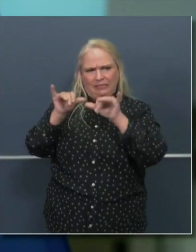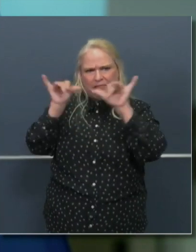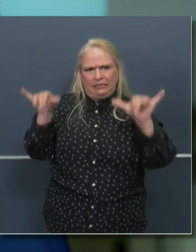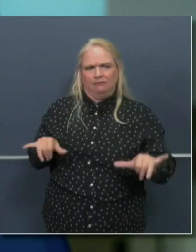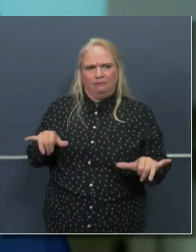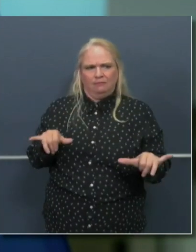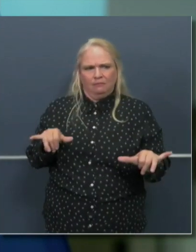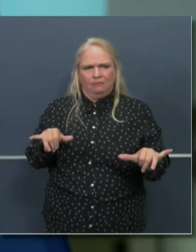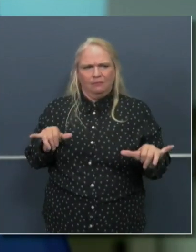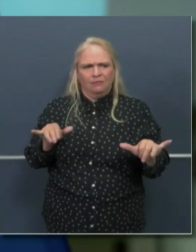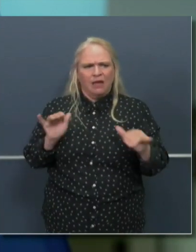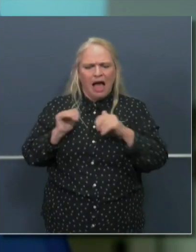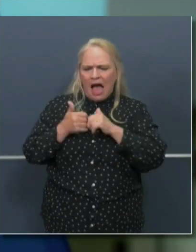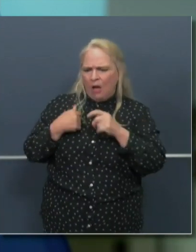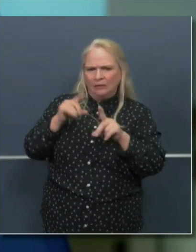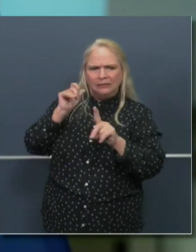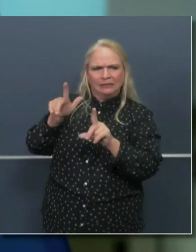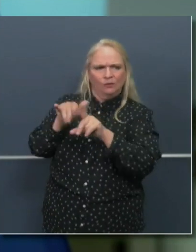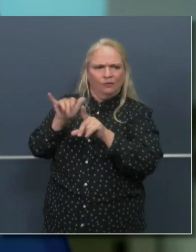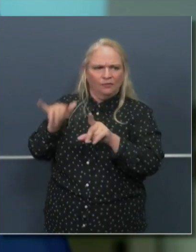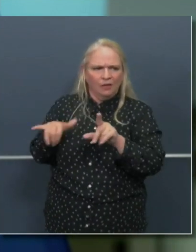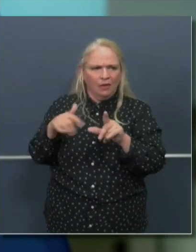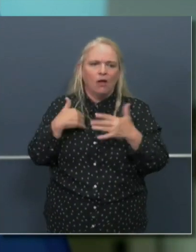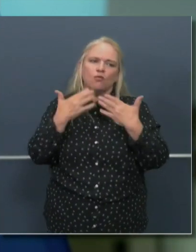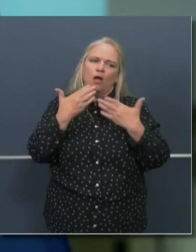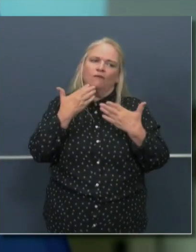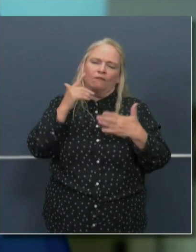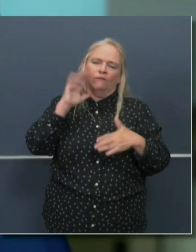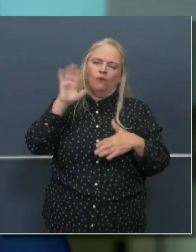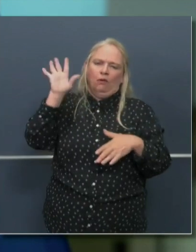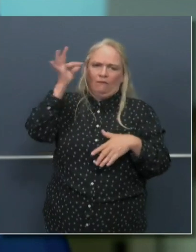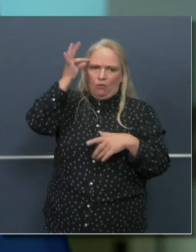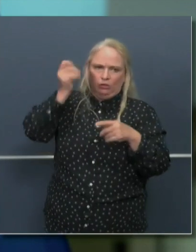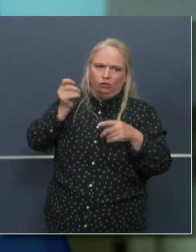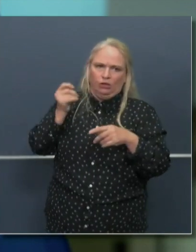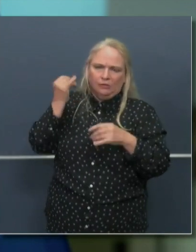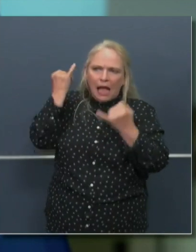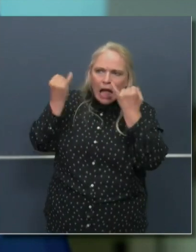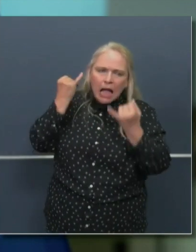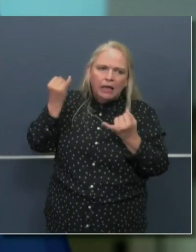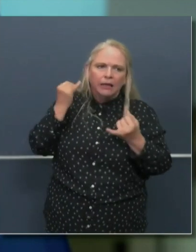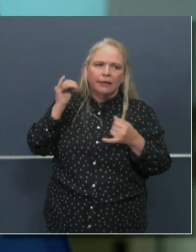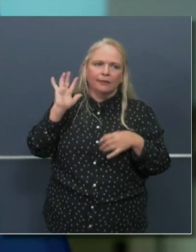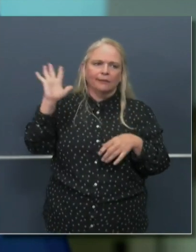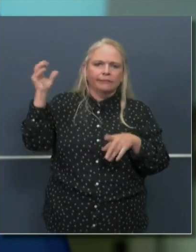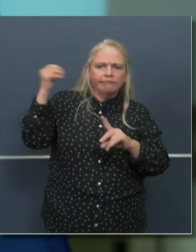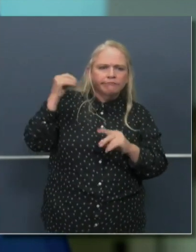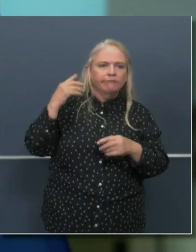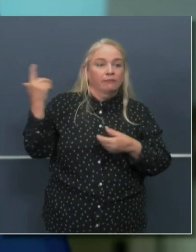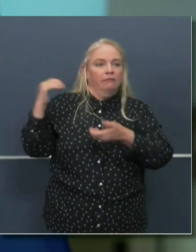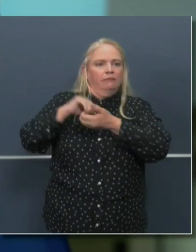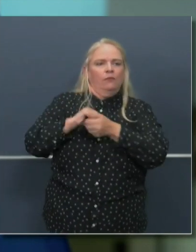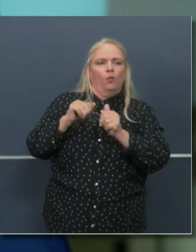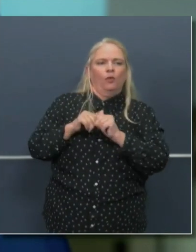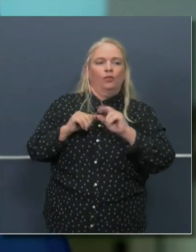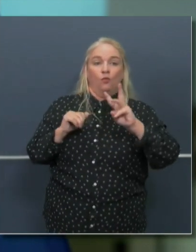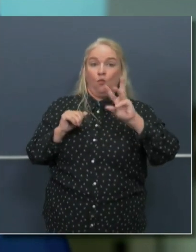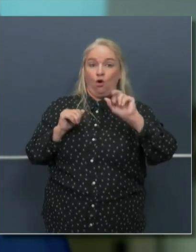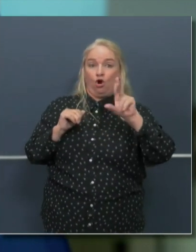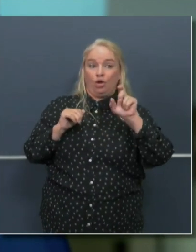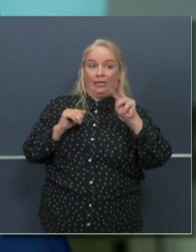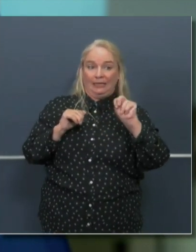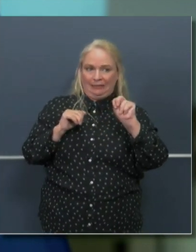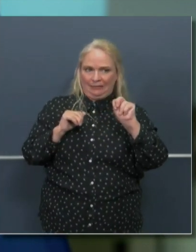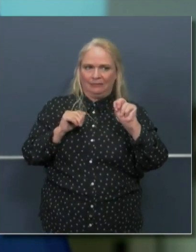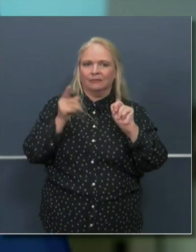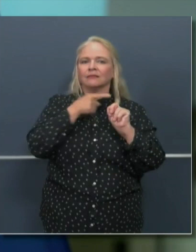And so I am very, very grateful to his leadership. We were there with the acting warden for his leadership, Vacaville,